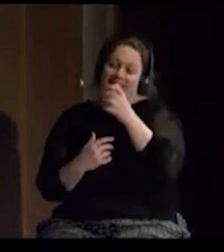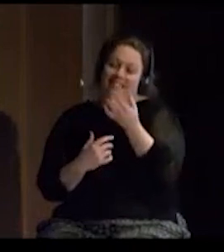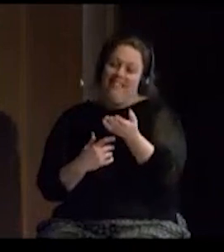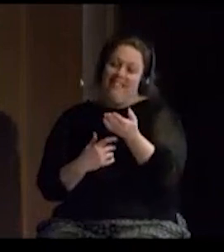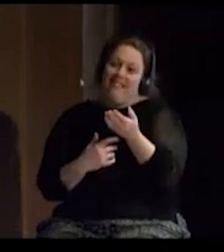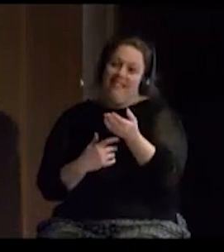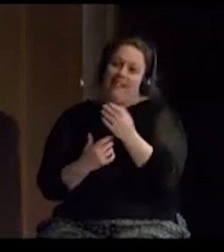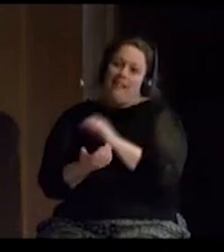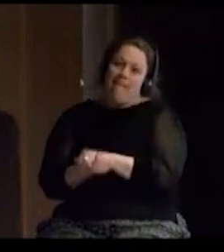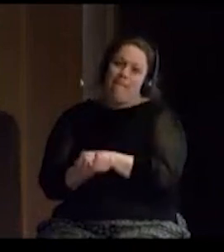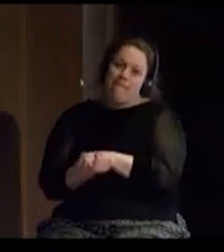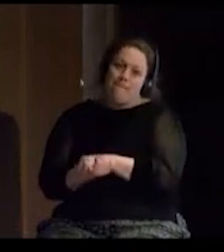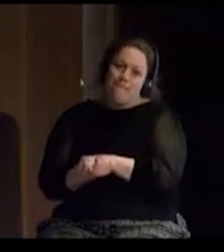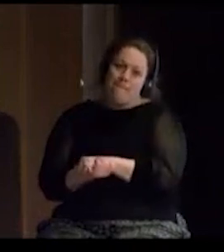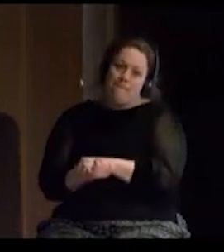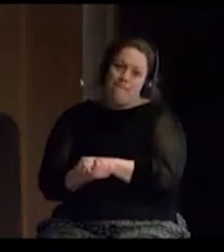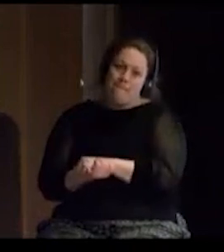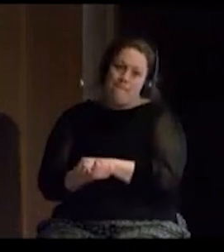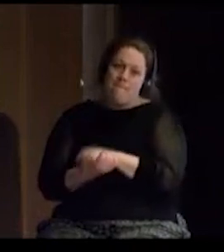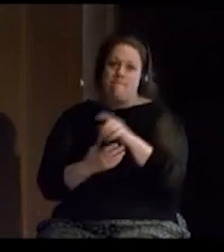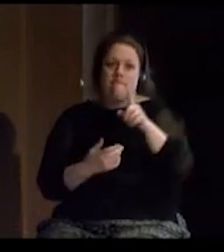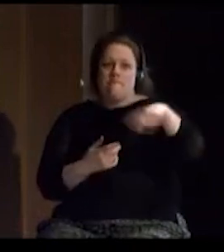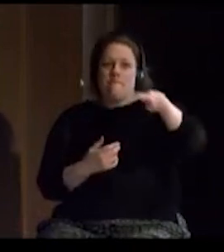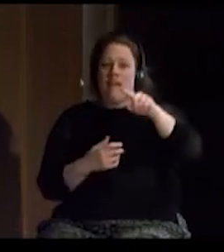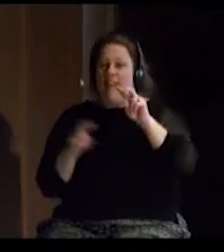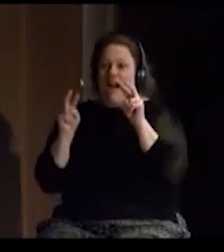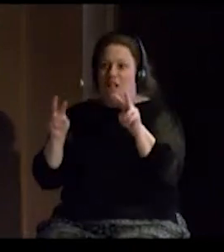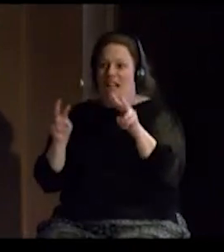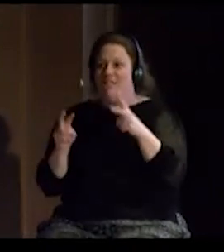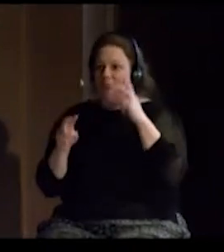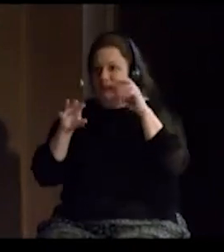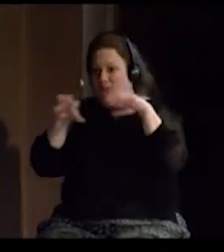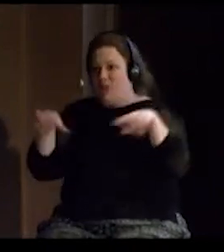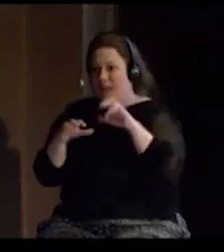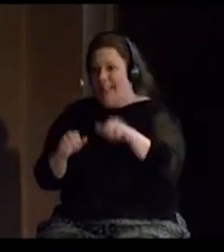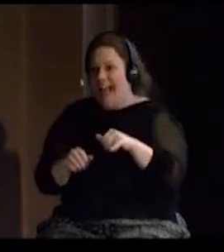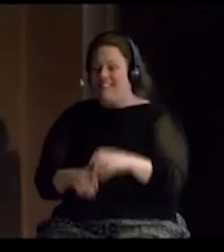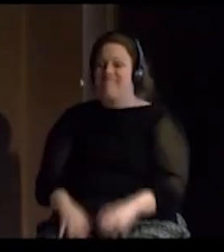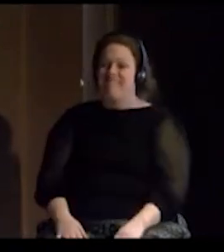are really looking forward to.